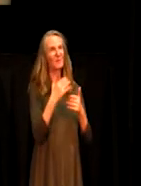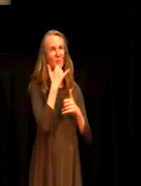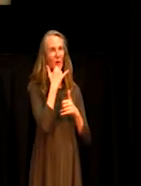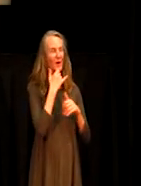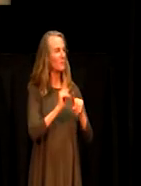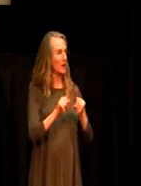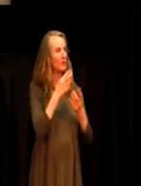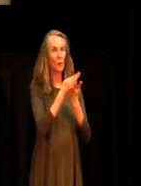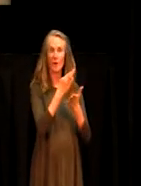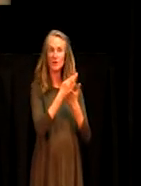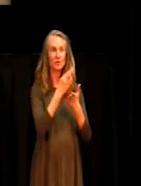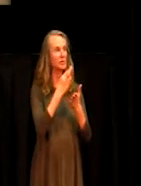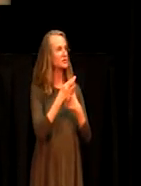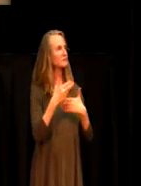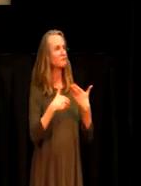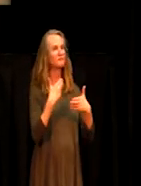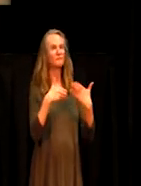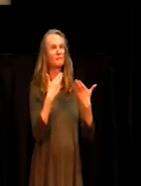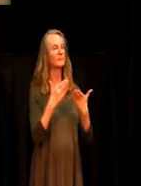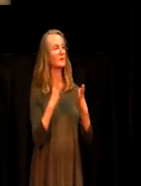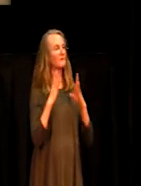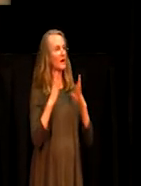the research is going fine.